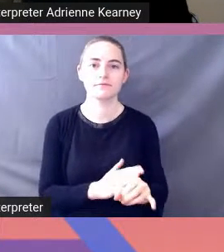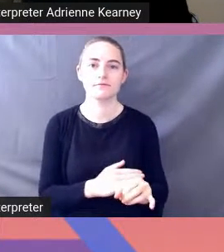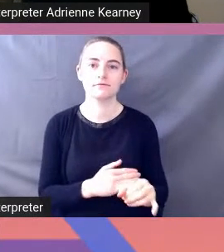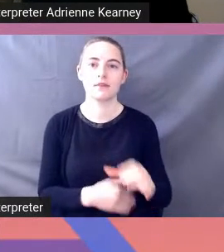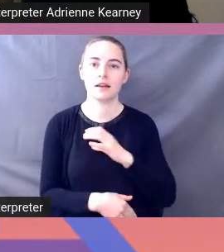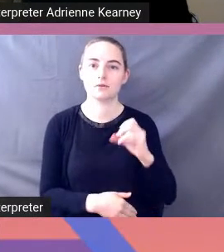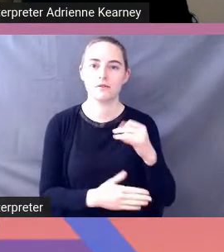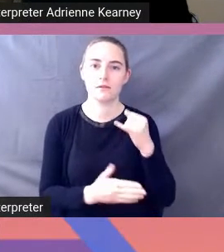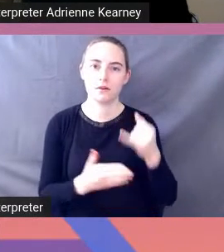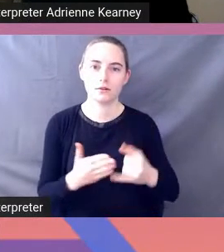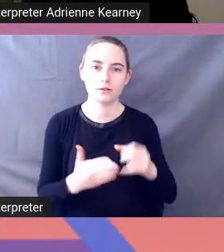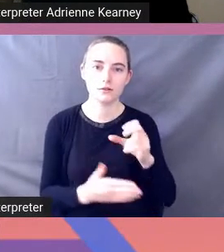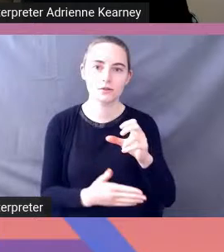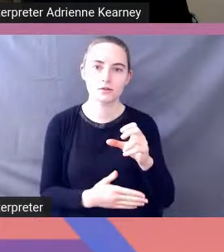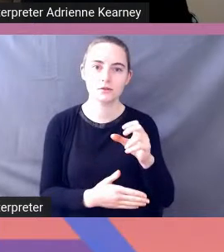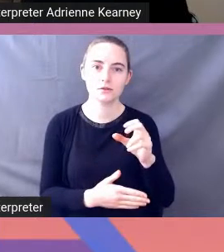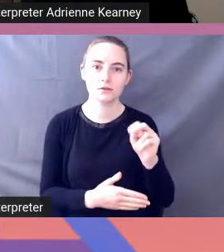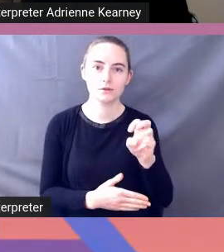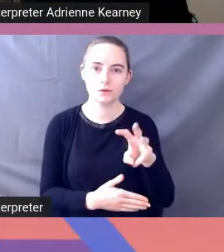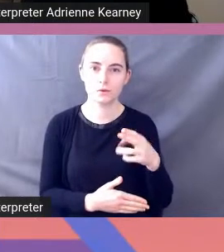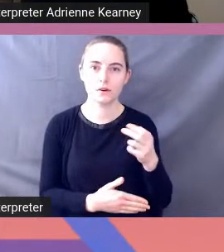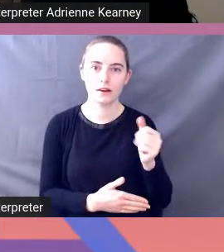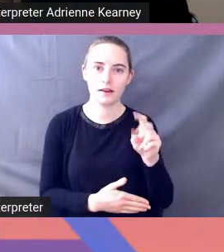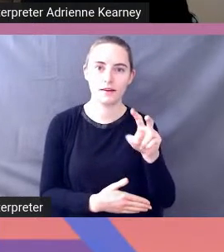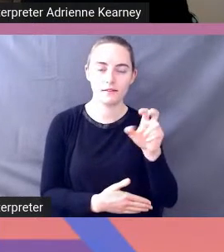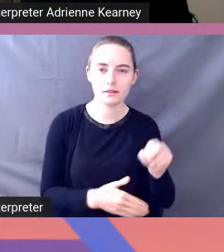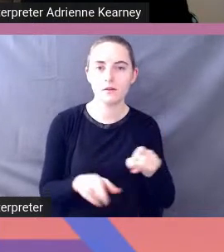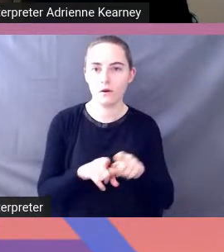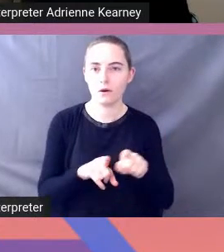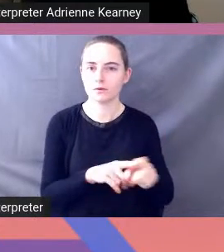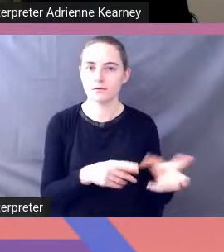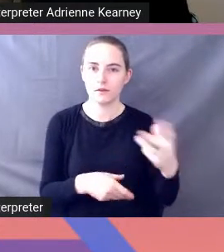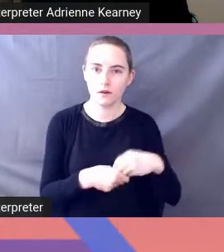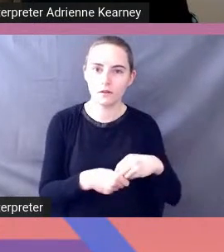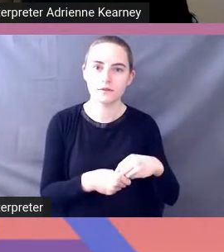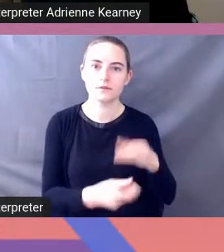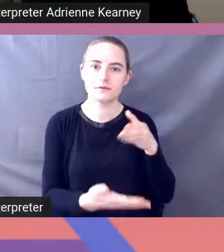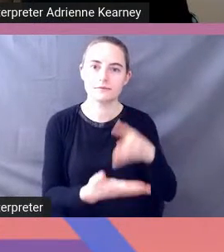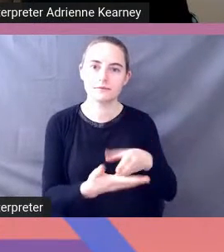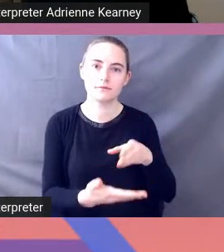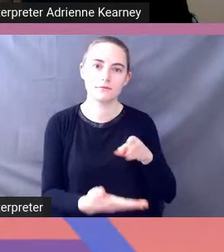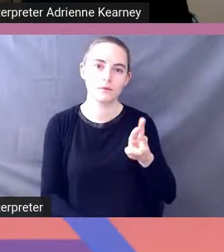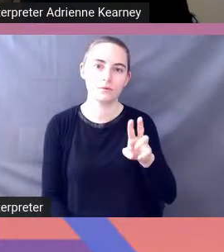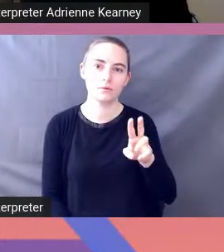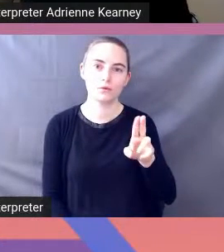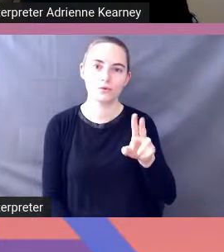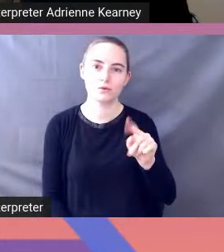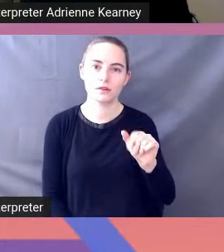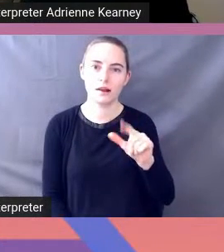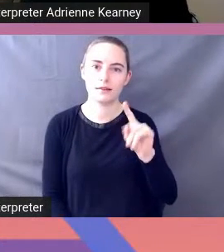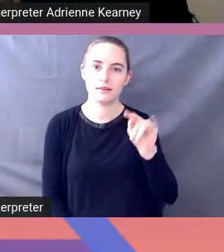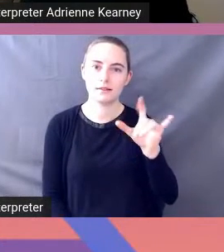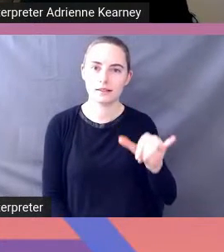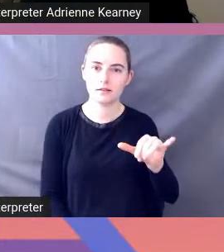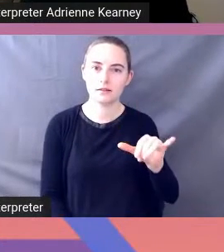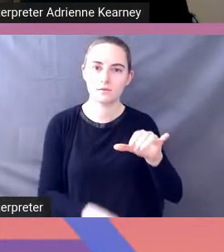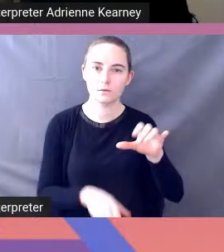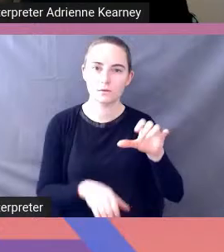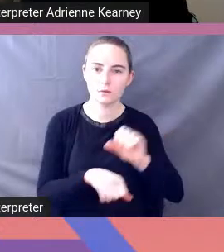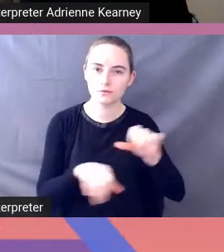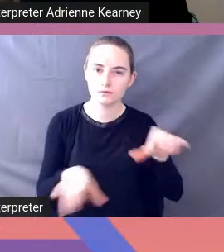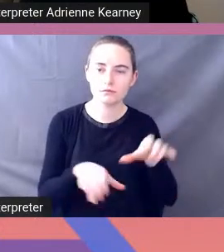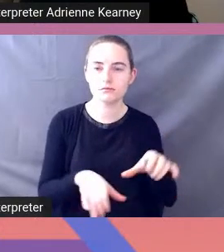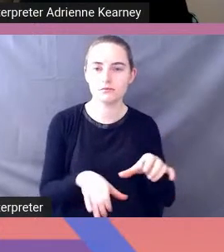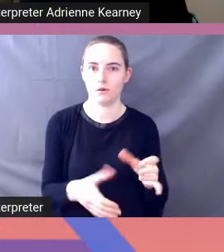of Connecticut Against Brutality. So I'm very passionate about connecting, people in the arts with the struggle for